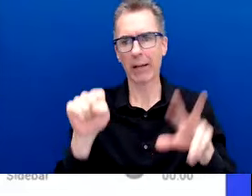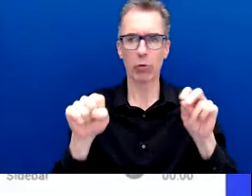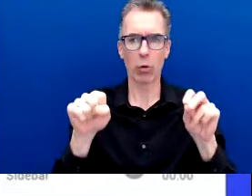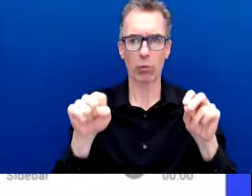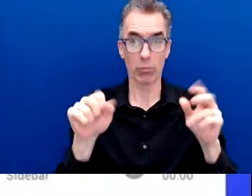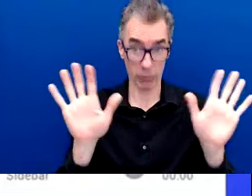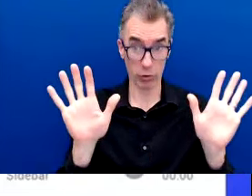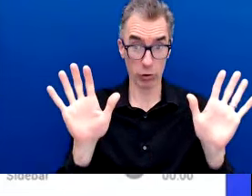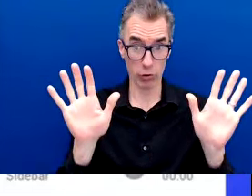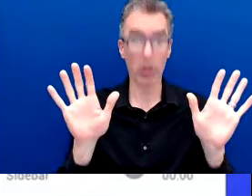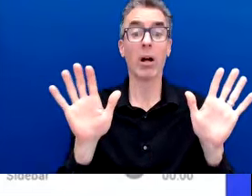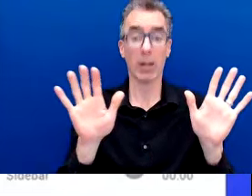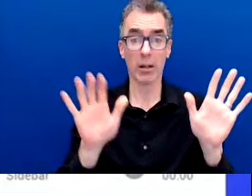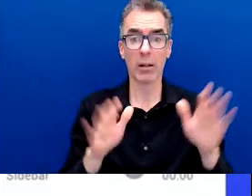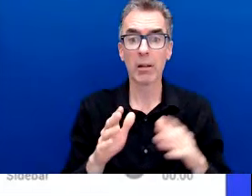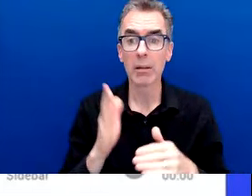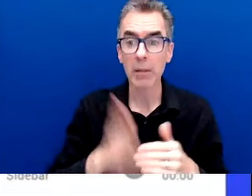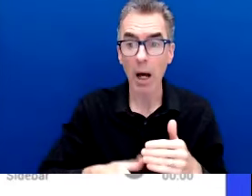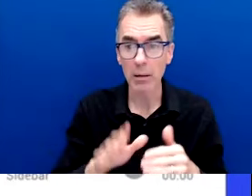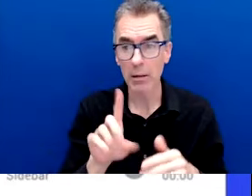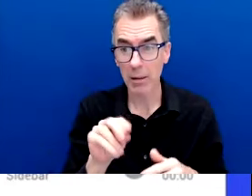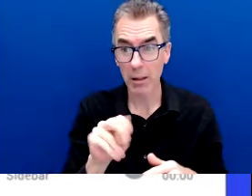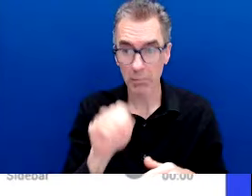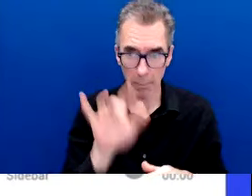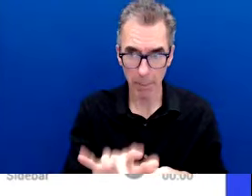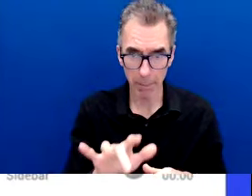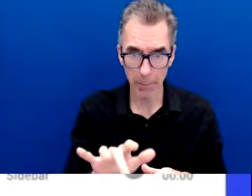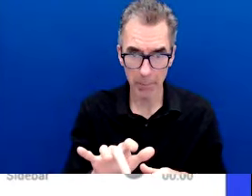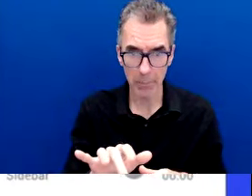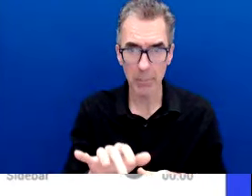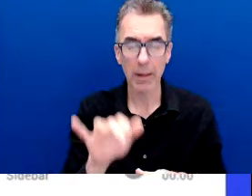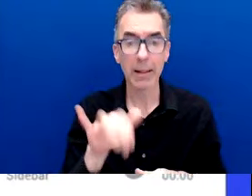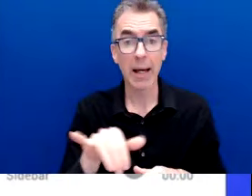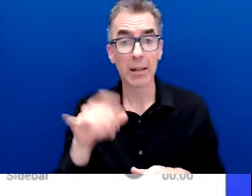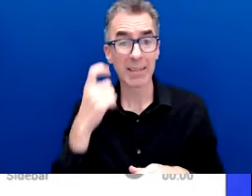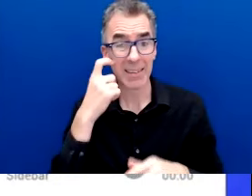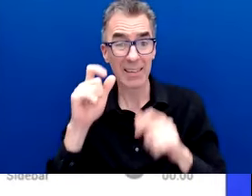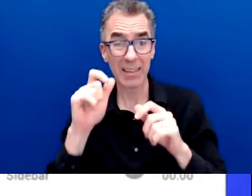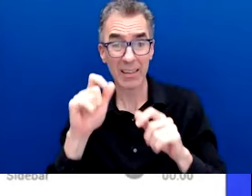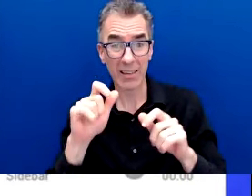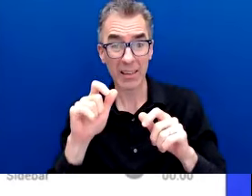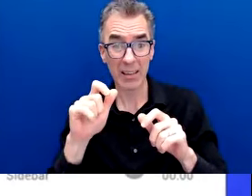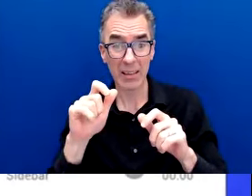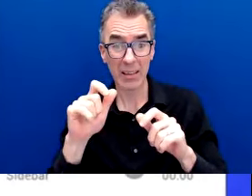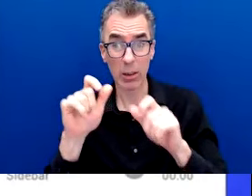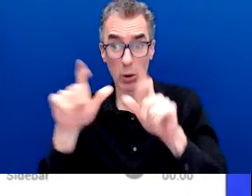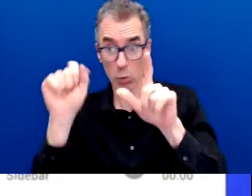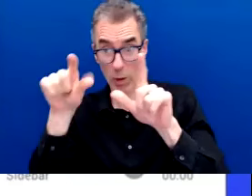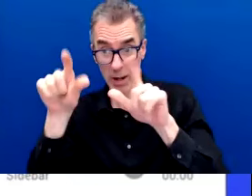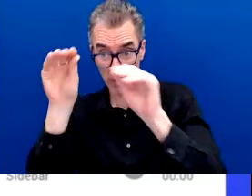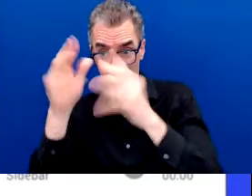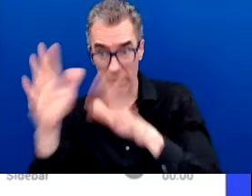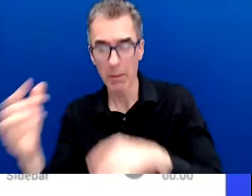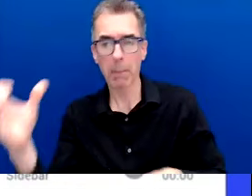then done. And then what it will take me back from my question window back to that PlayPosit workspace where I see